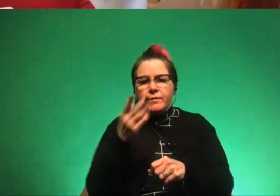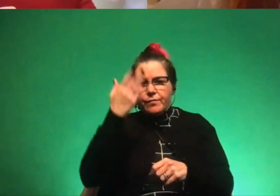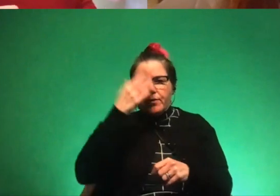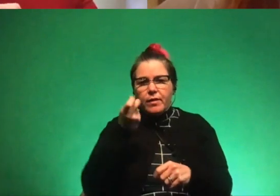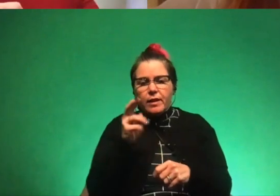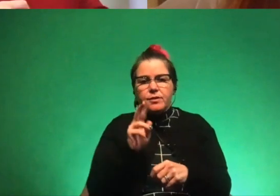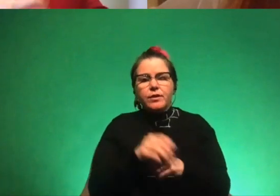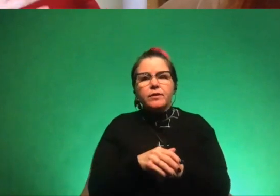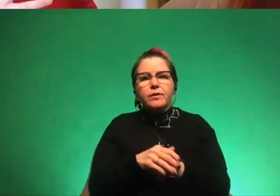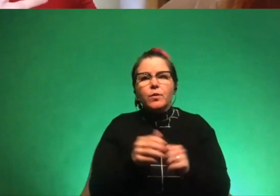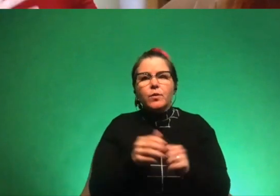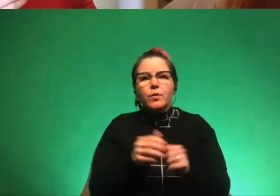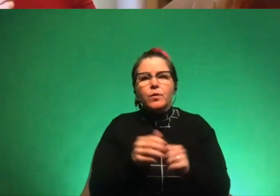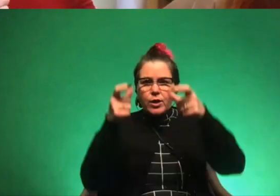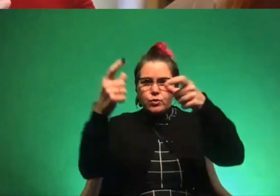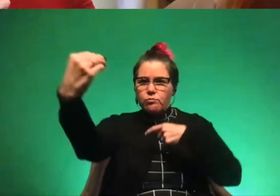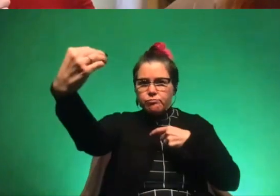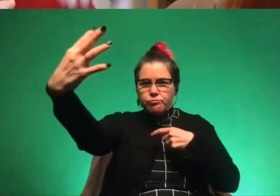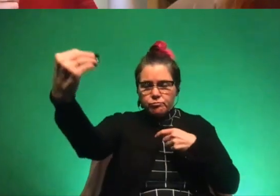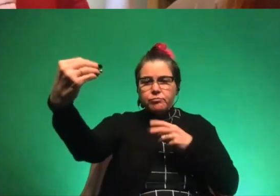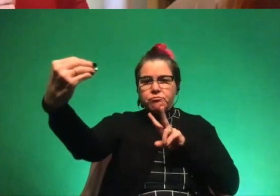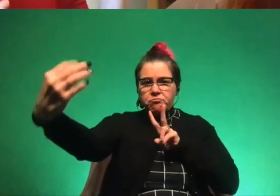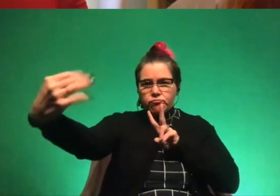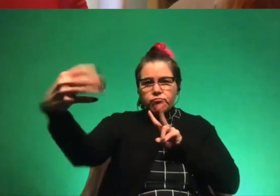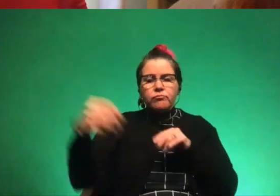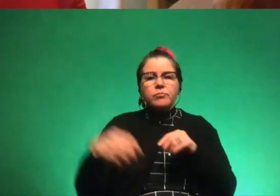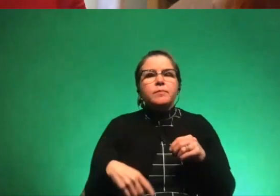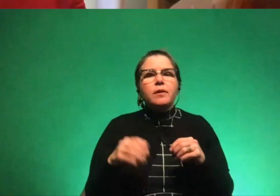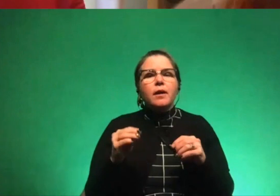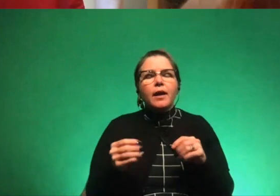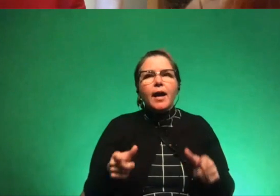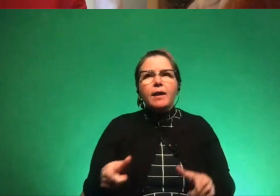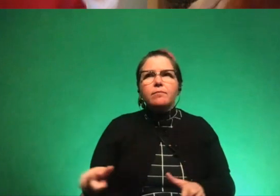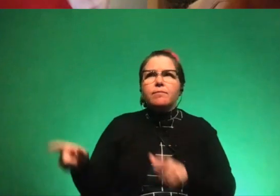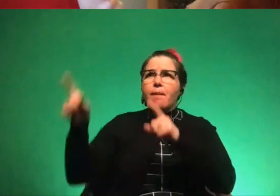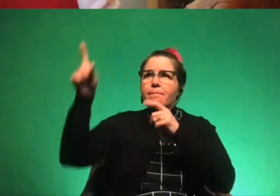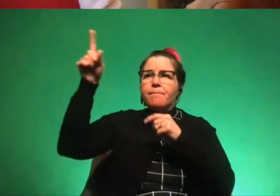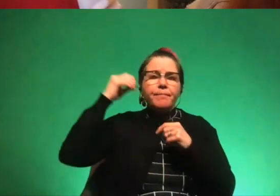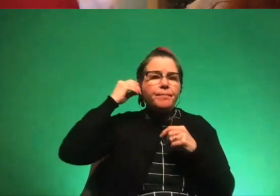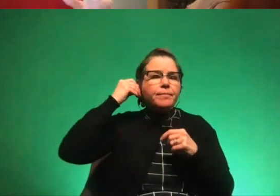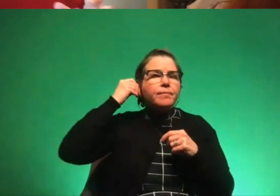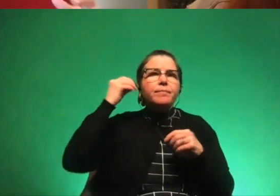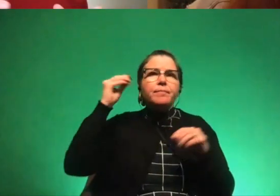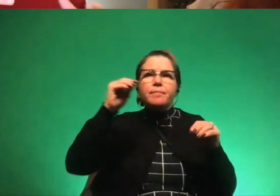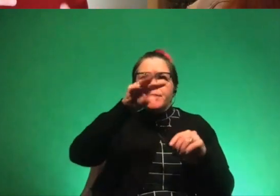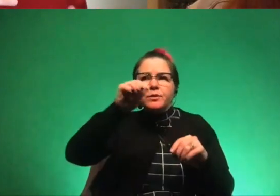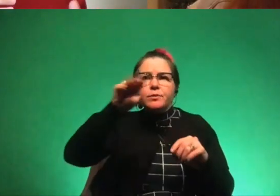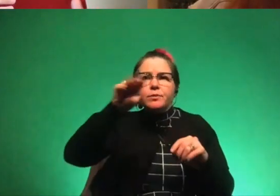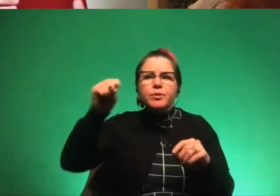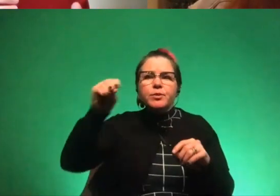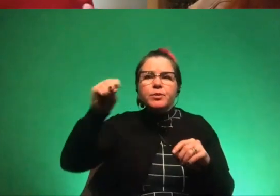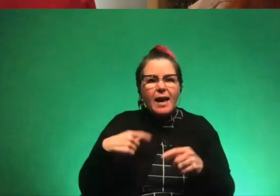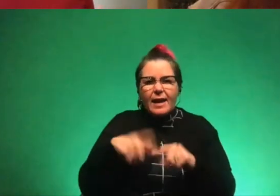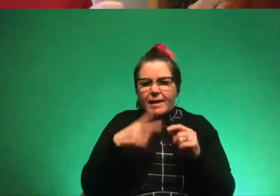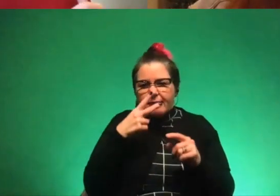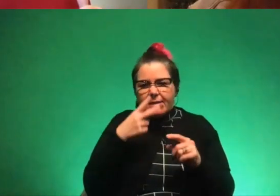back with the drone. And so can use that to kind of put it up in the air and take photos of things that I can't really see well from the